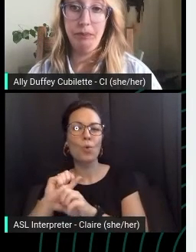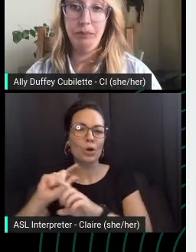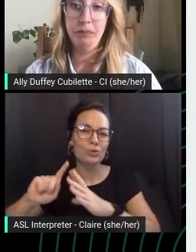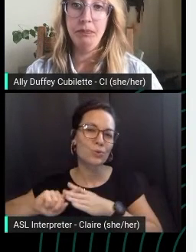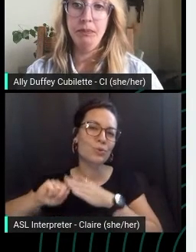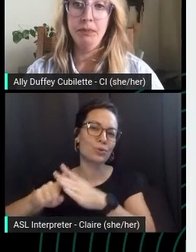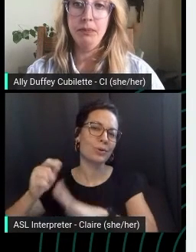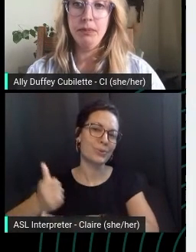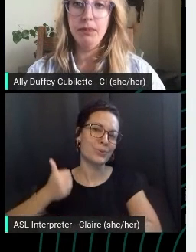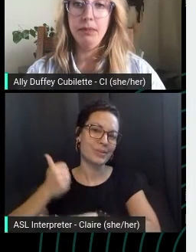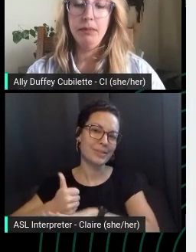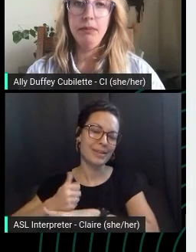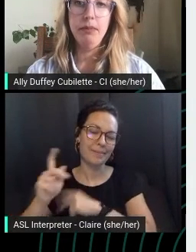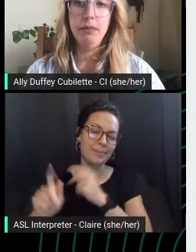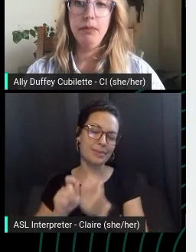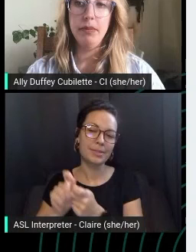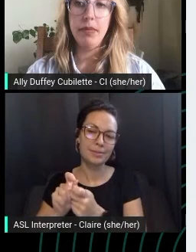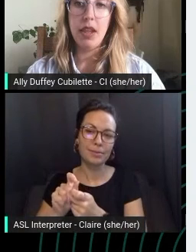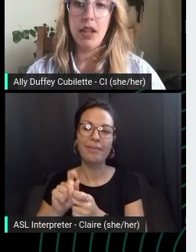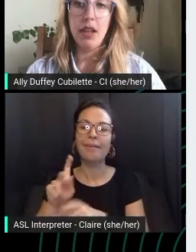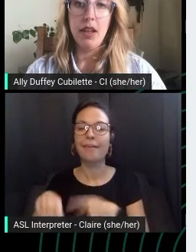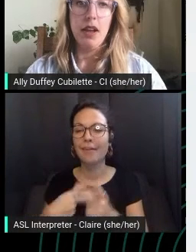seeing.